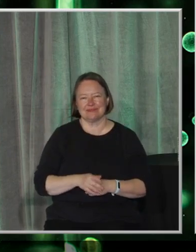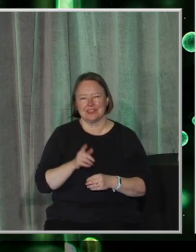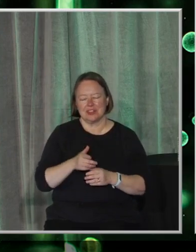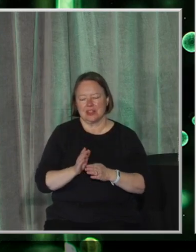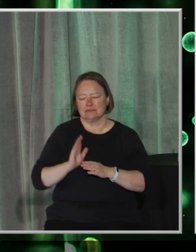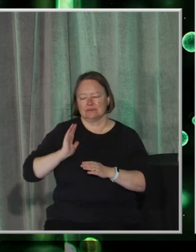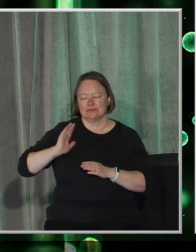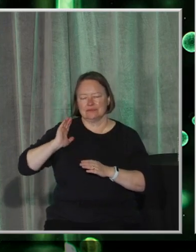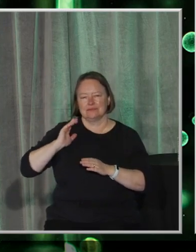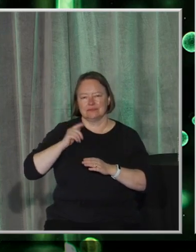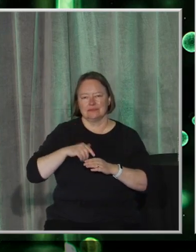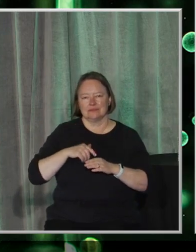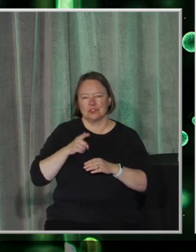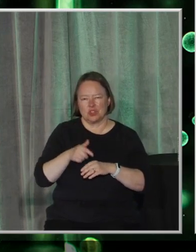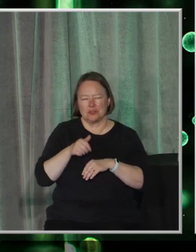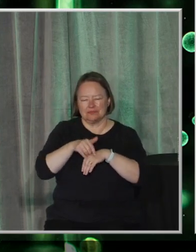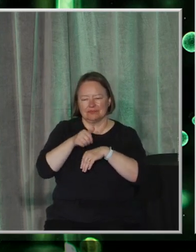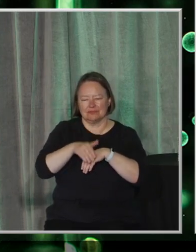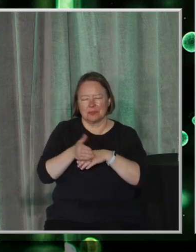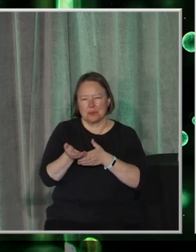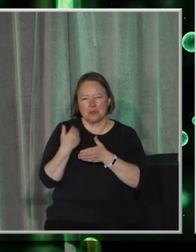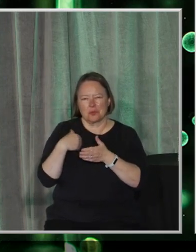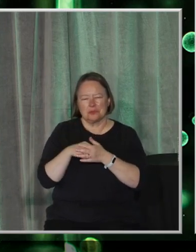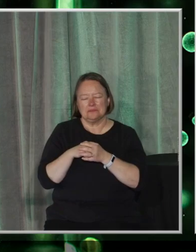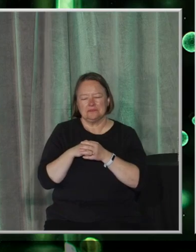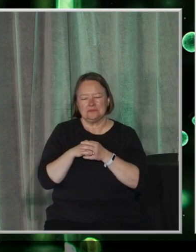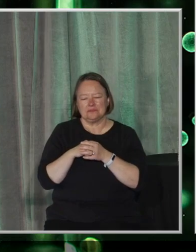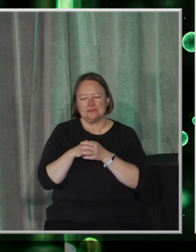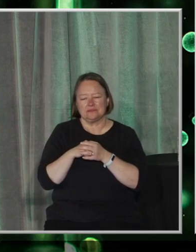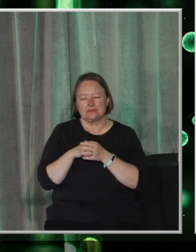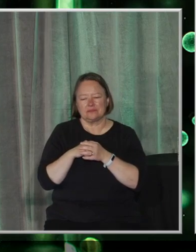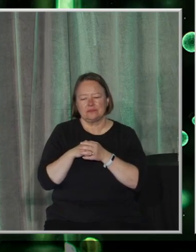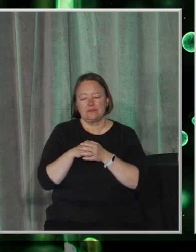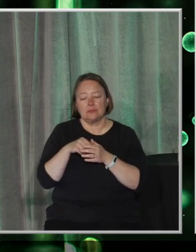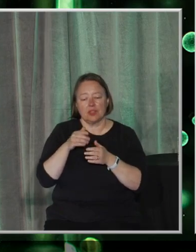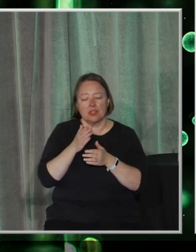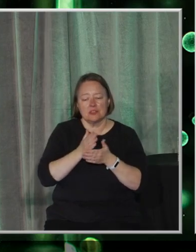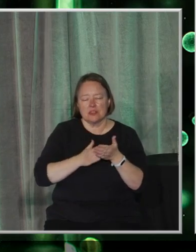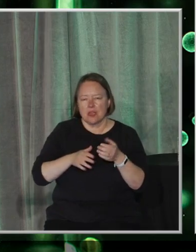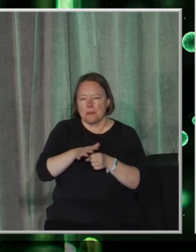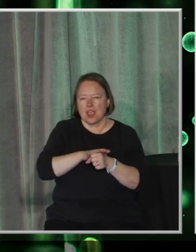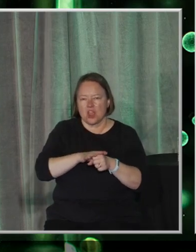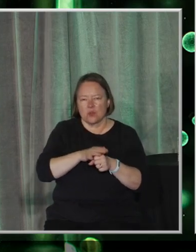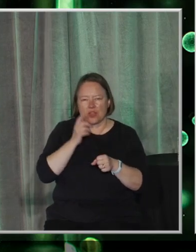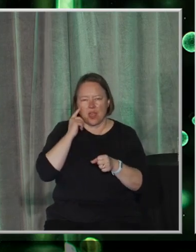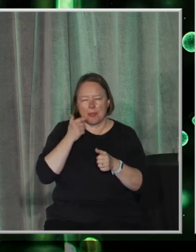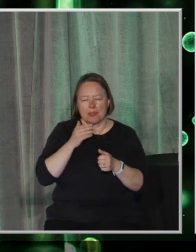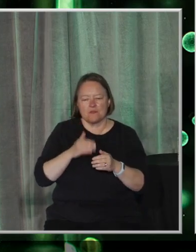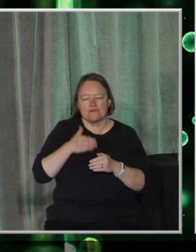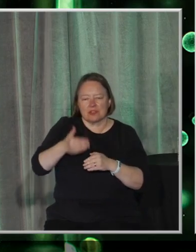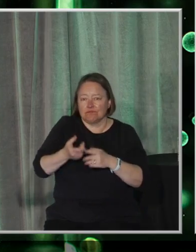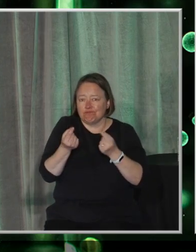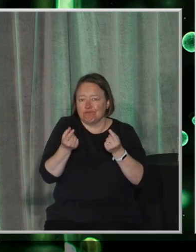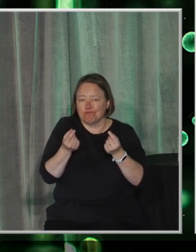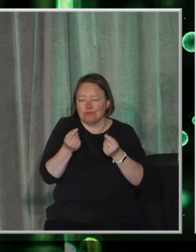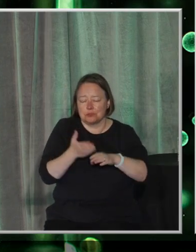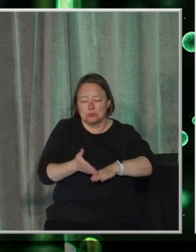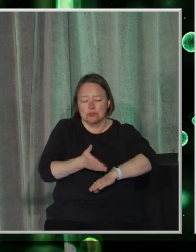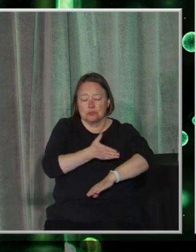previous kind of submissions that you've made. Areas where we thought that next steps could help to really